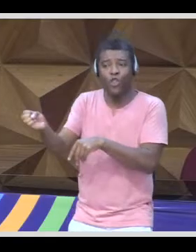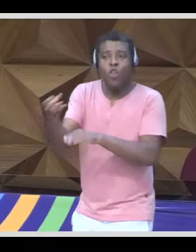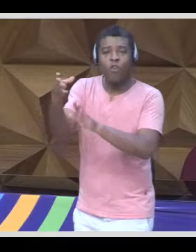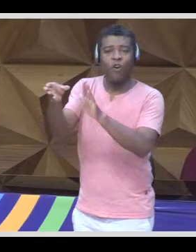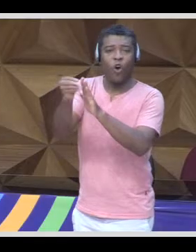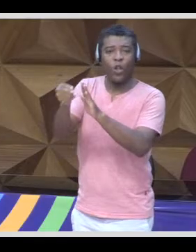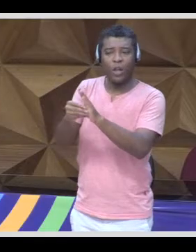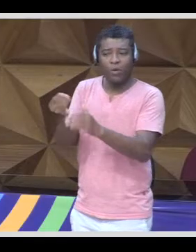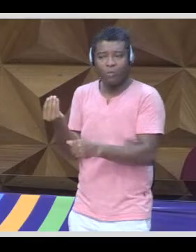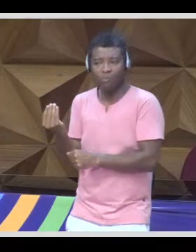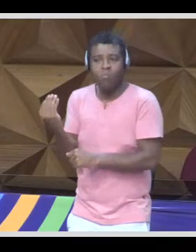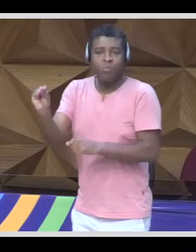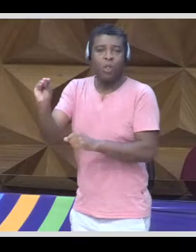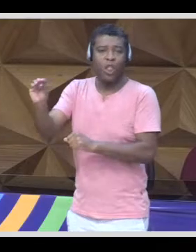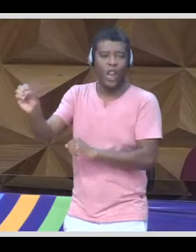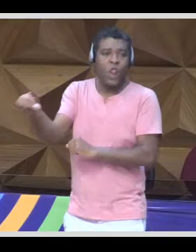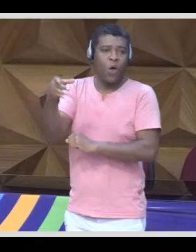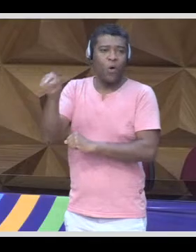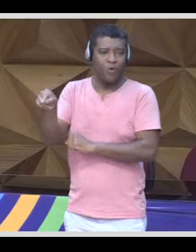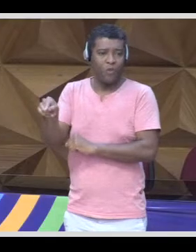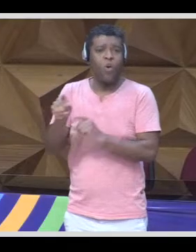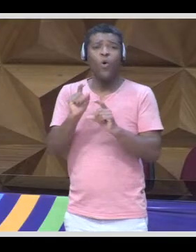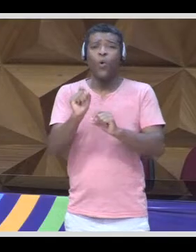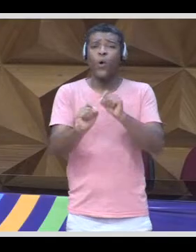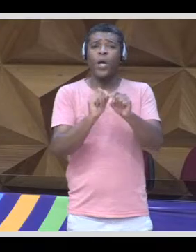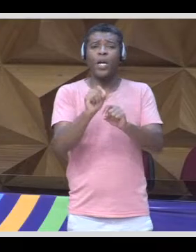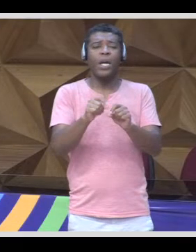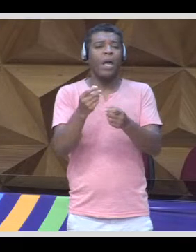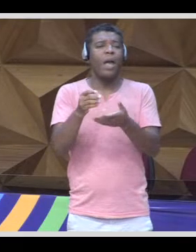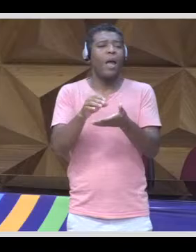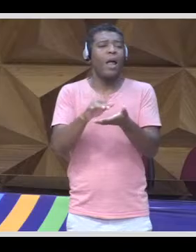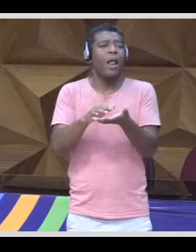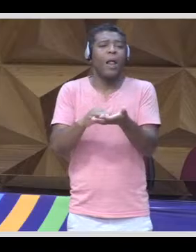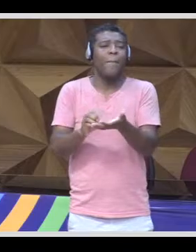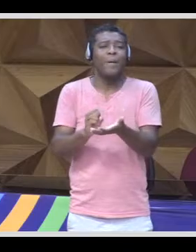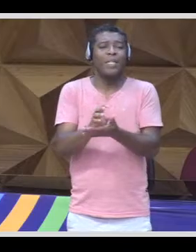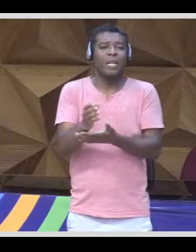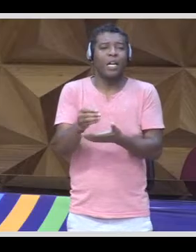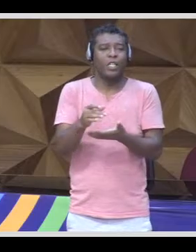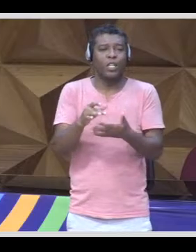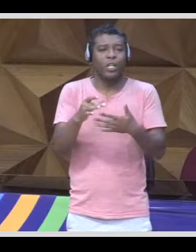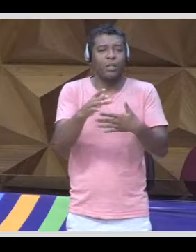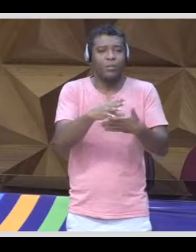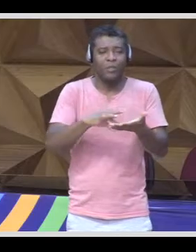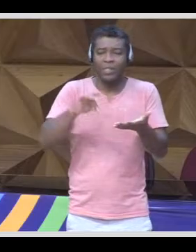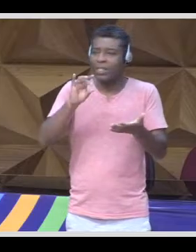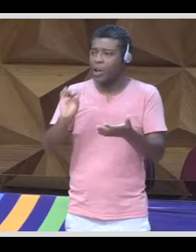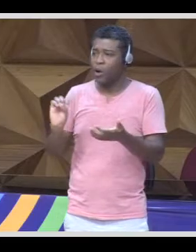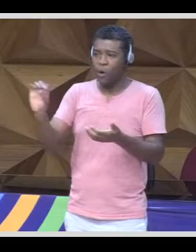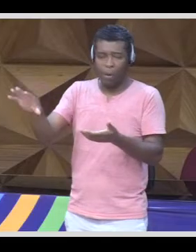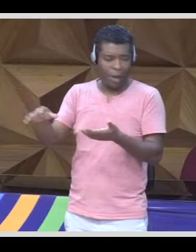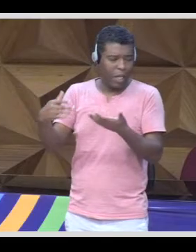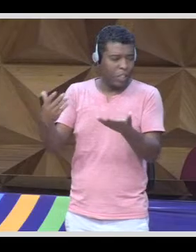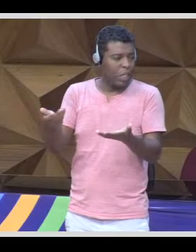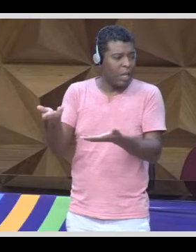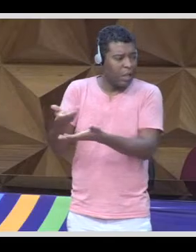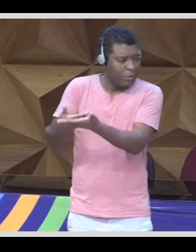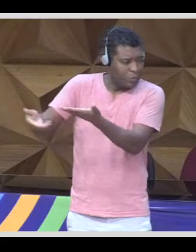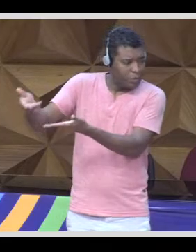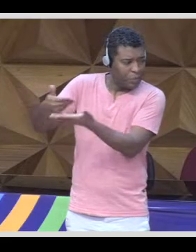is one of the results that we had for the content analysis. This